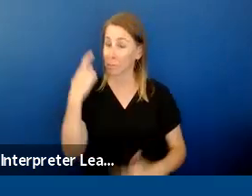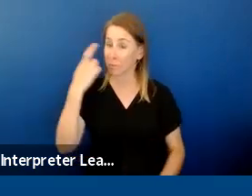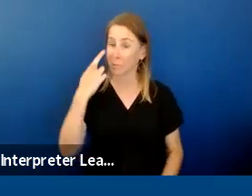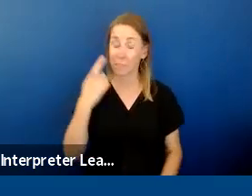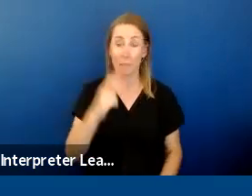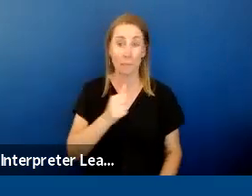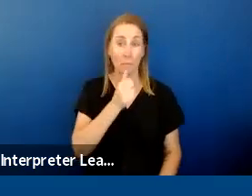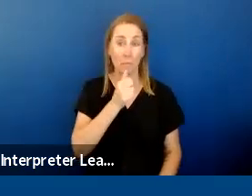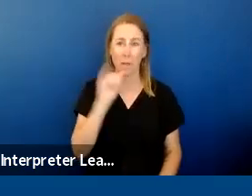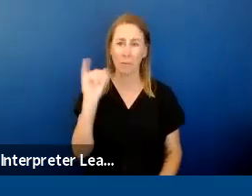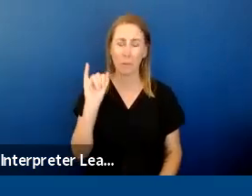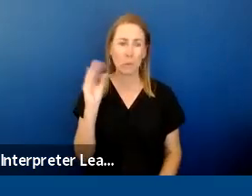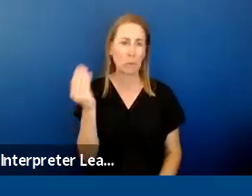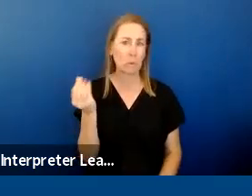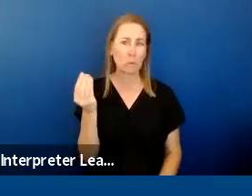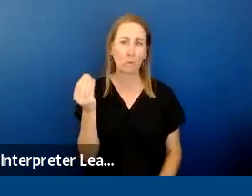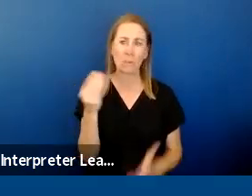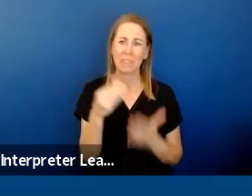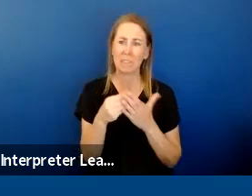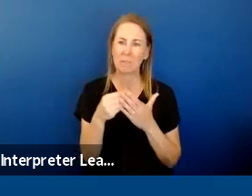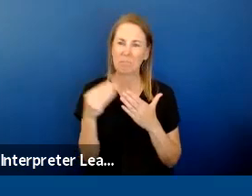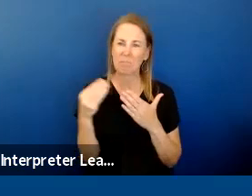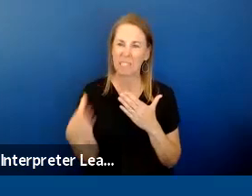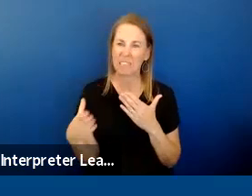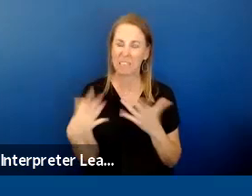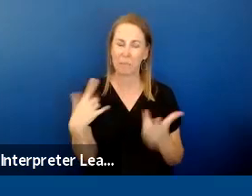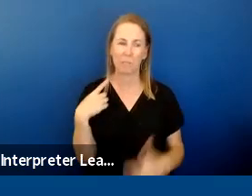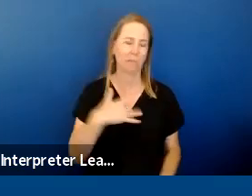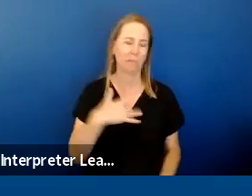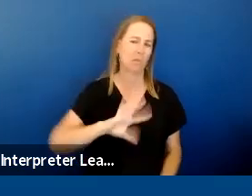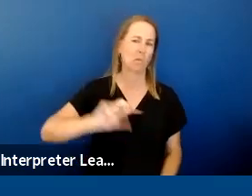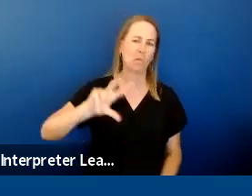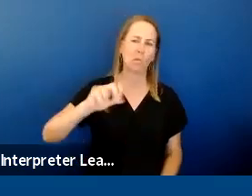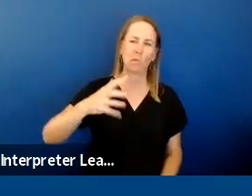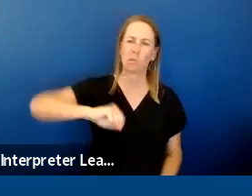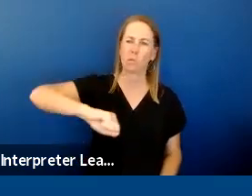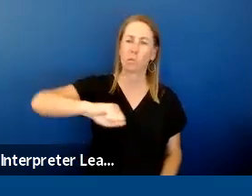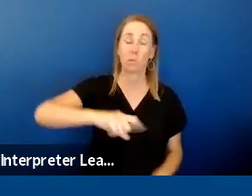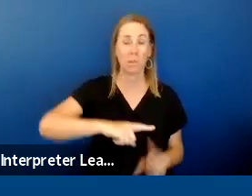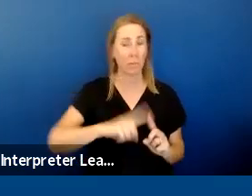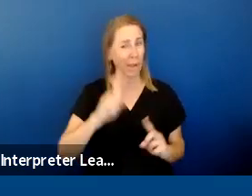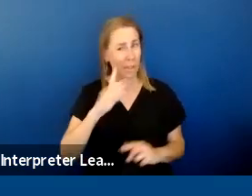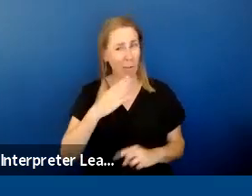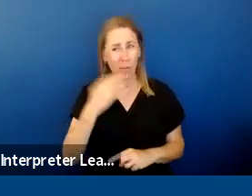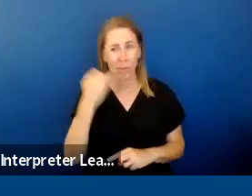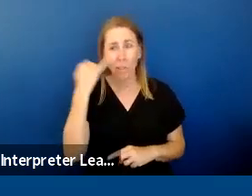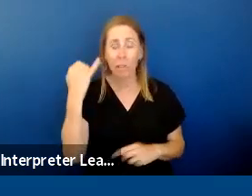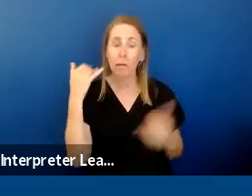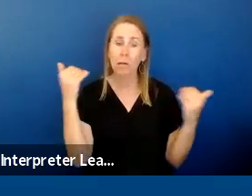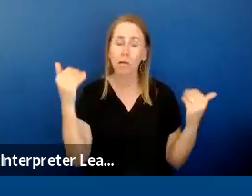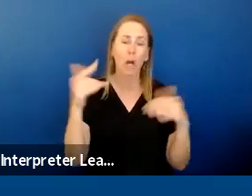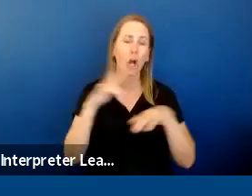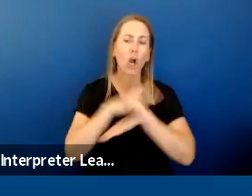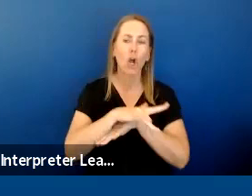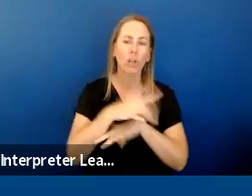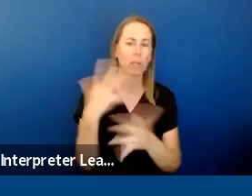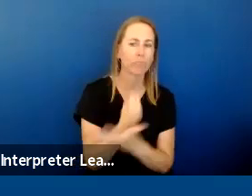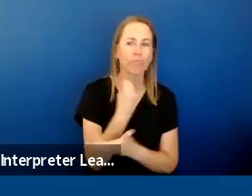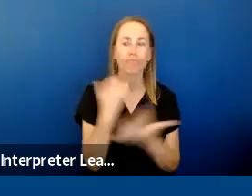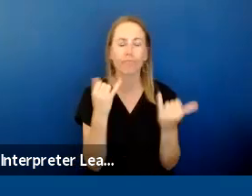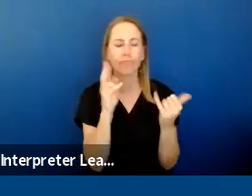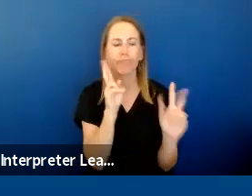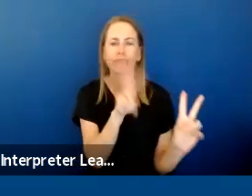expensive. That may be a deterrent, but it doesn't hurt to look, and starting earlier rather than later is something